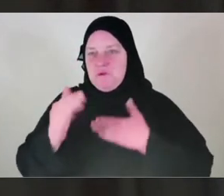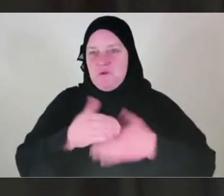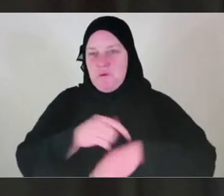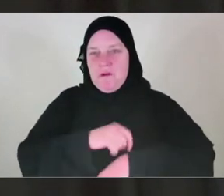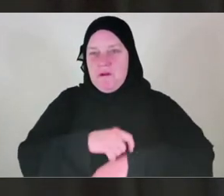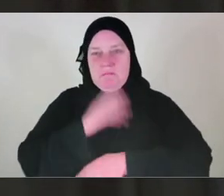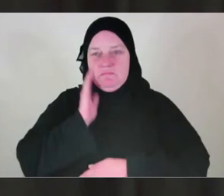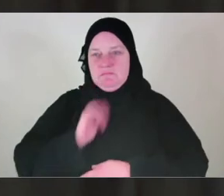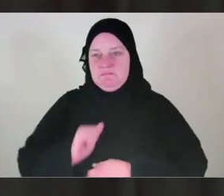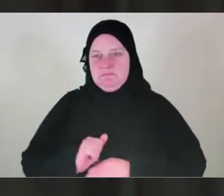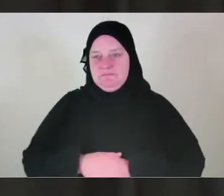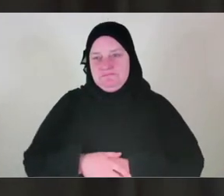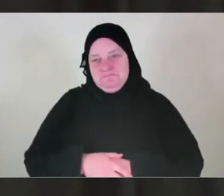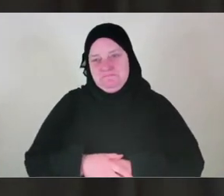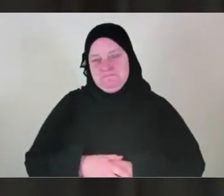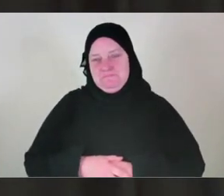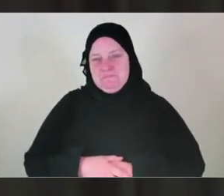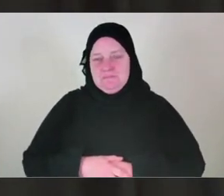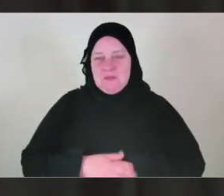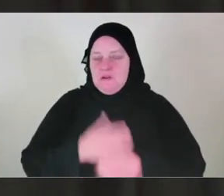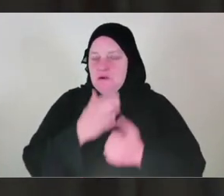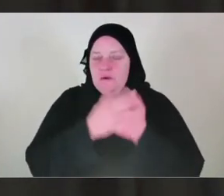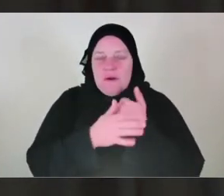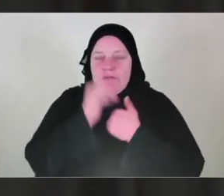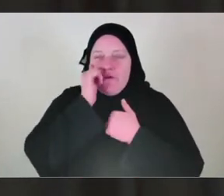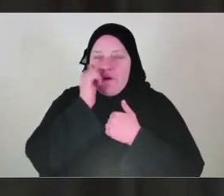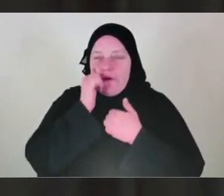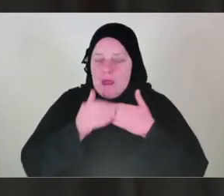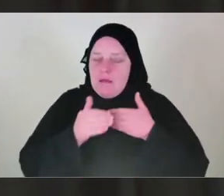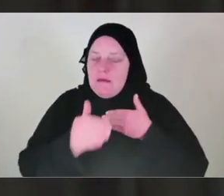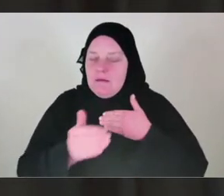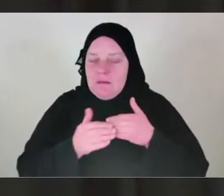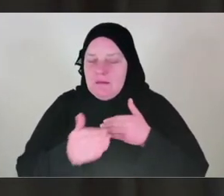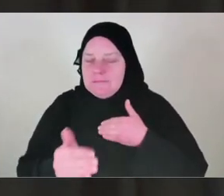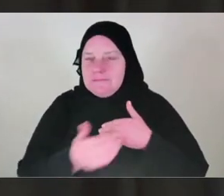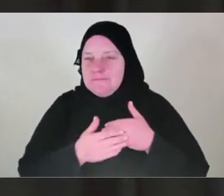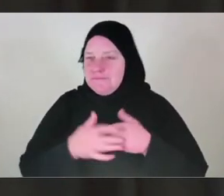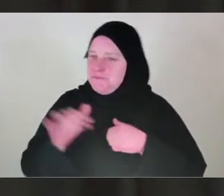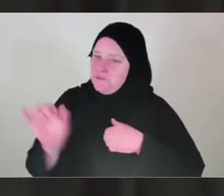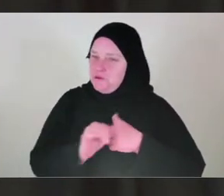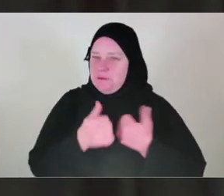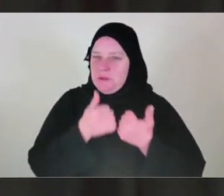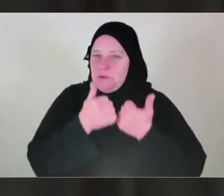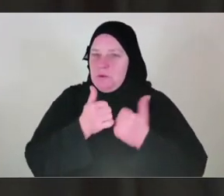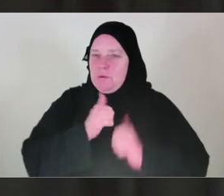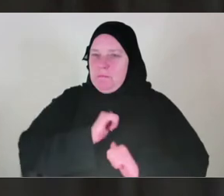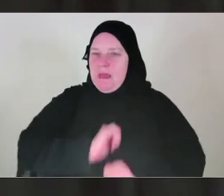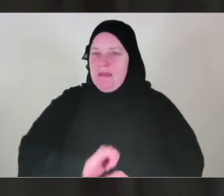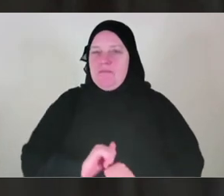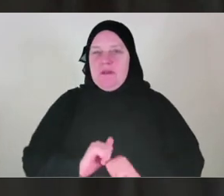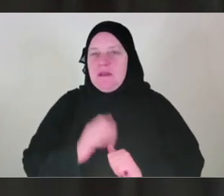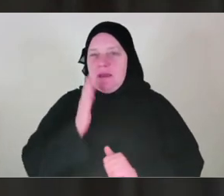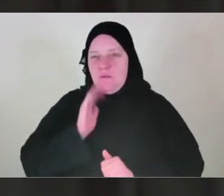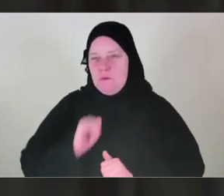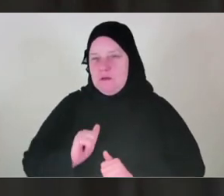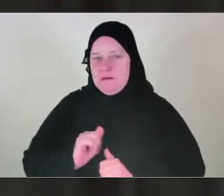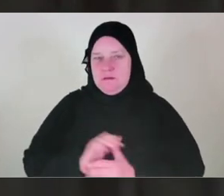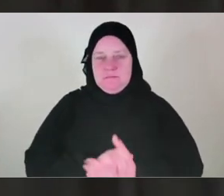So, until the Imam would die on 220 after